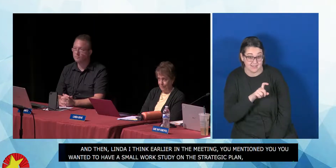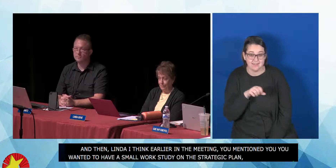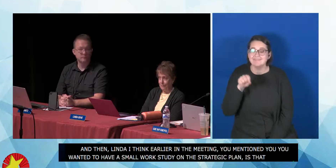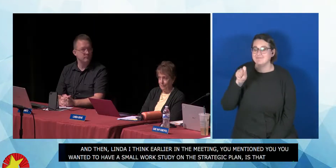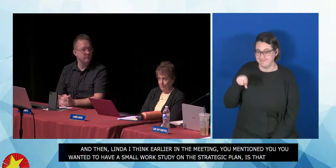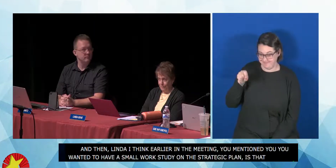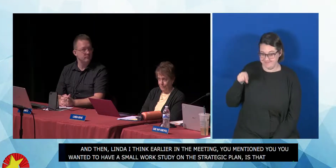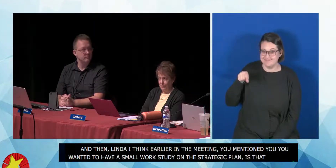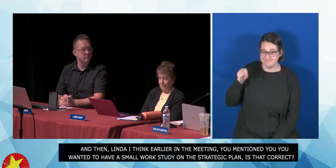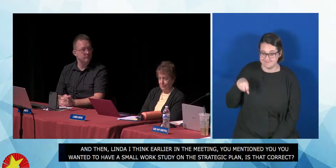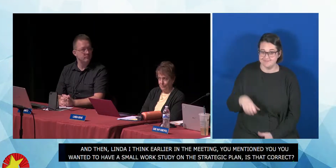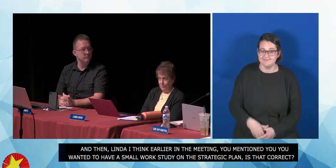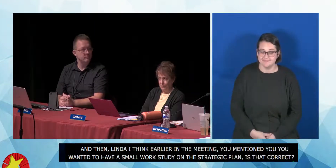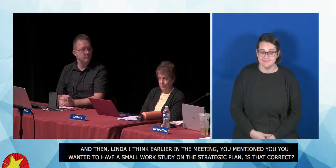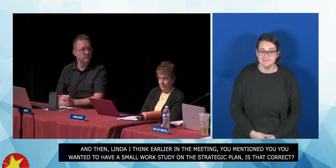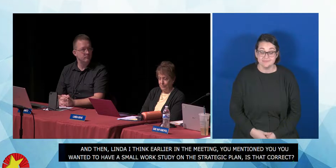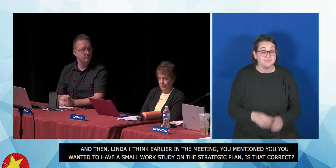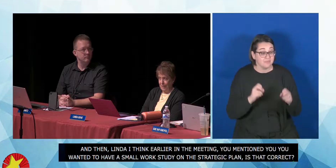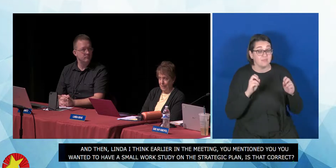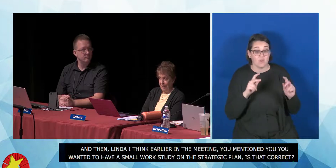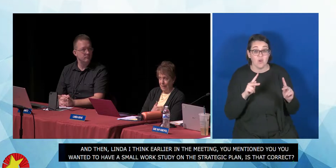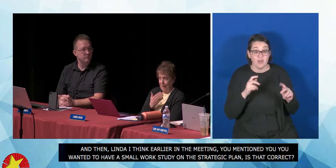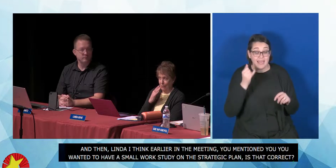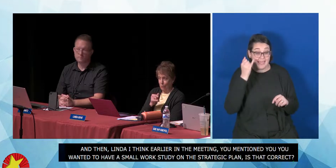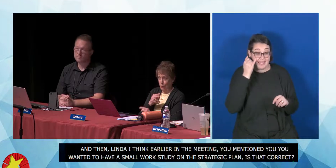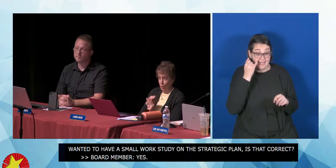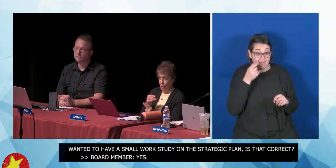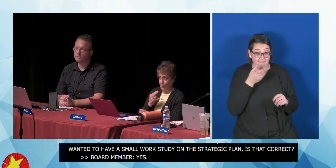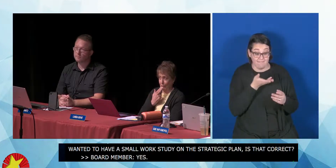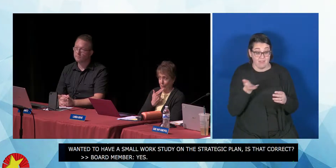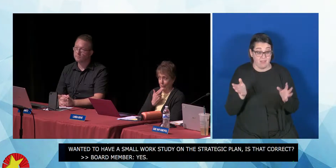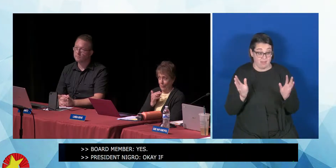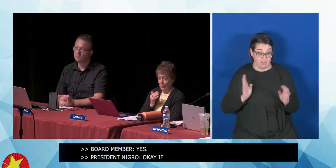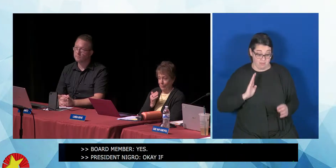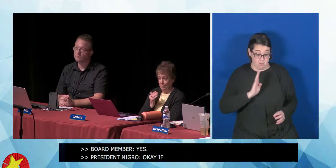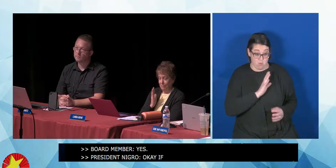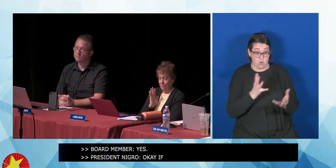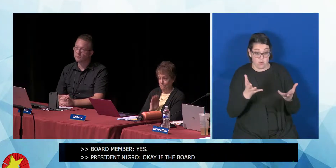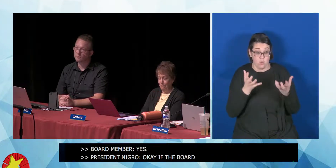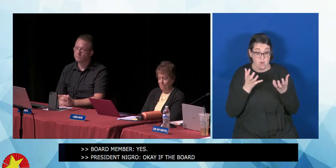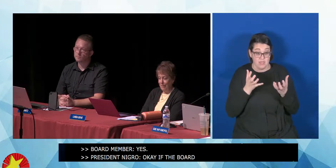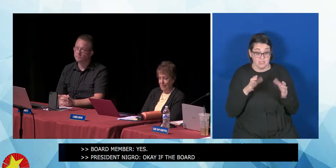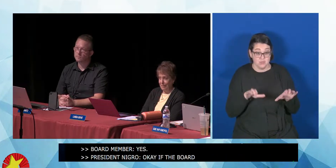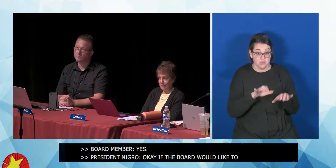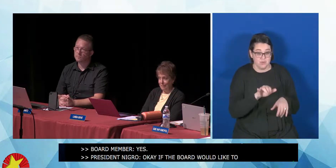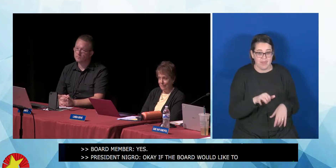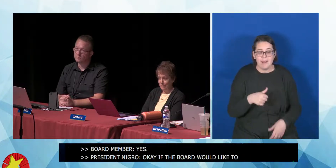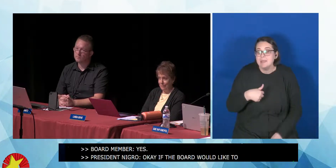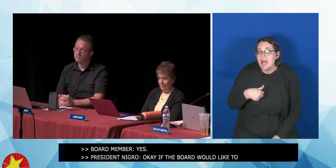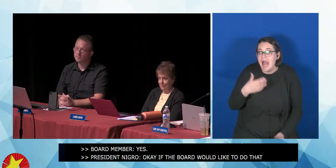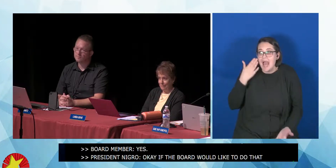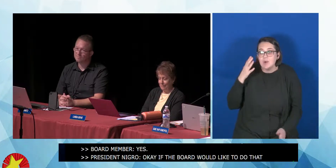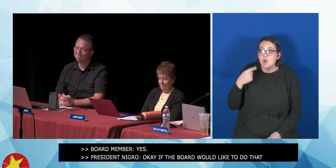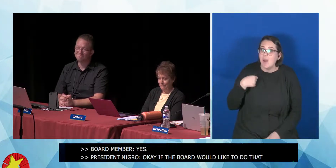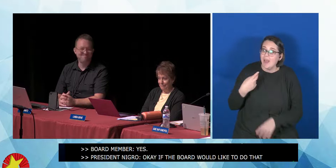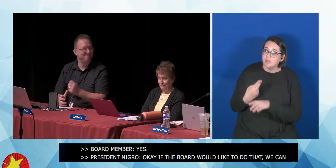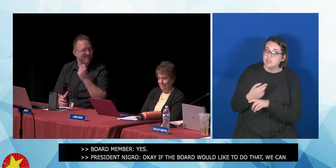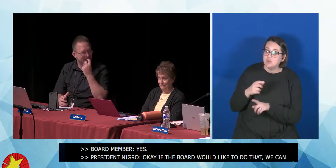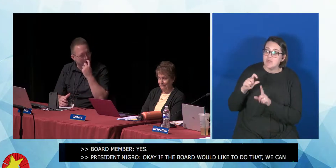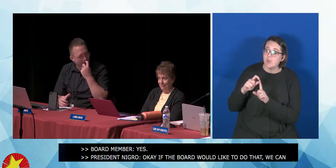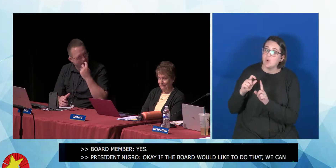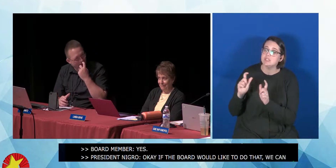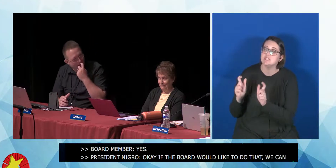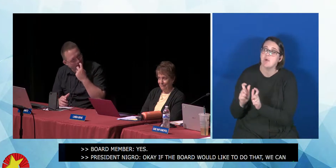Yes. Okay. If the board would like to do that, we can. I don't know that I would call it small, but I would like to have a work